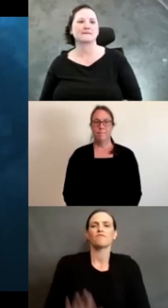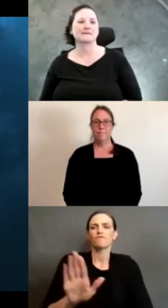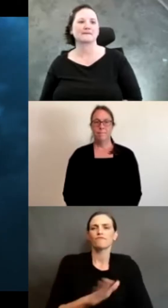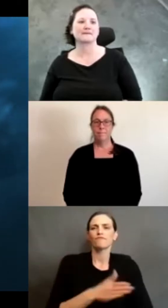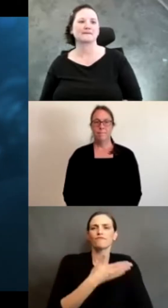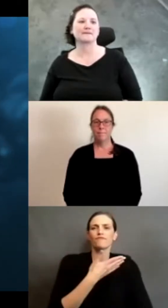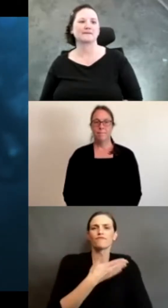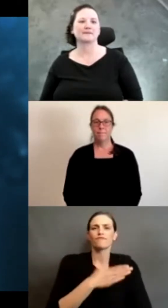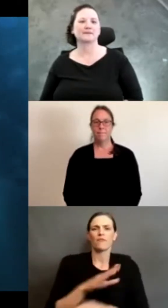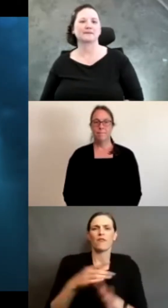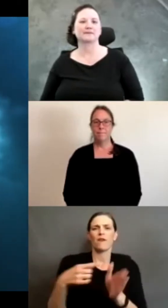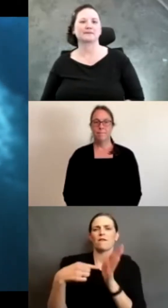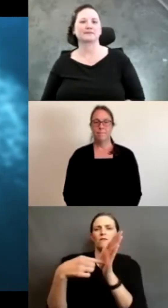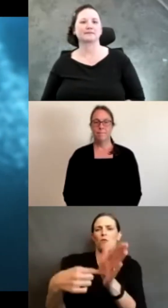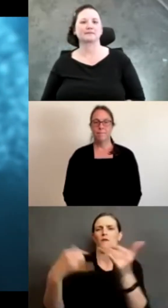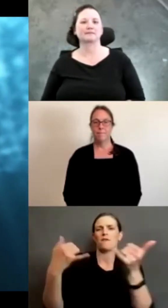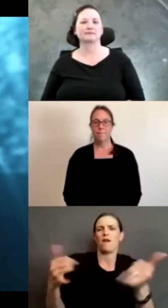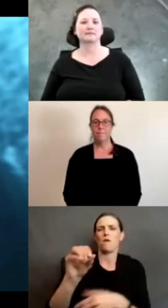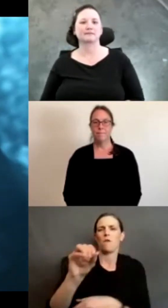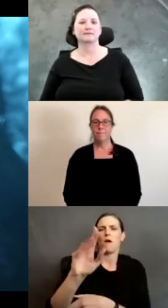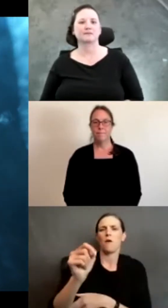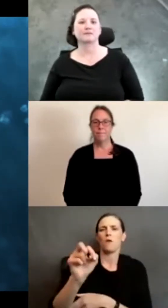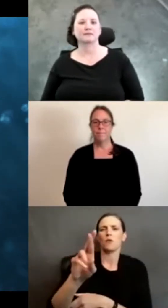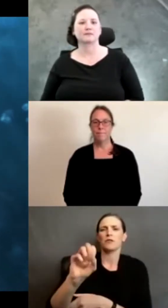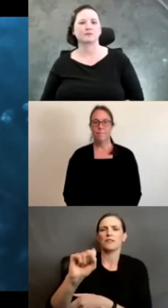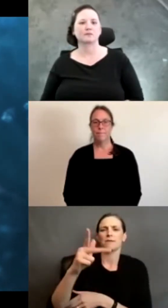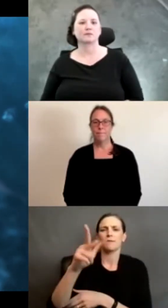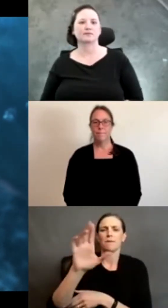Cut to outer space.